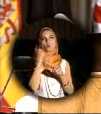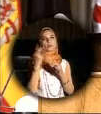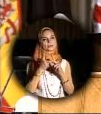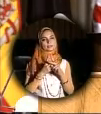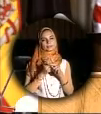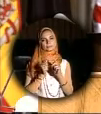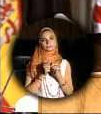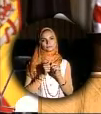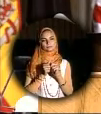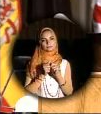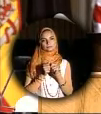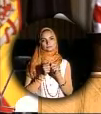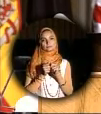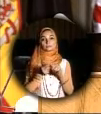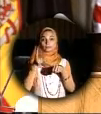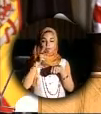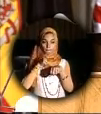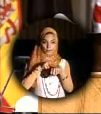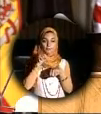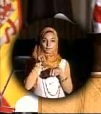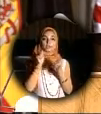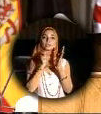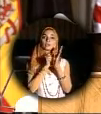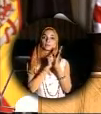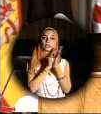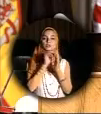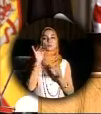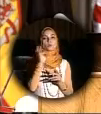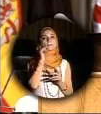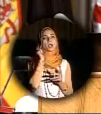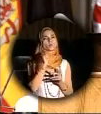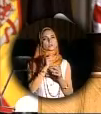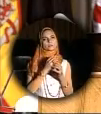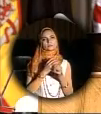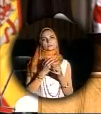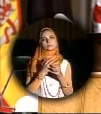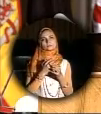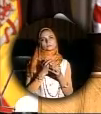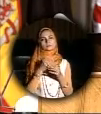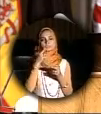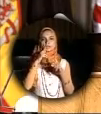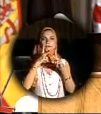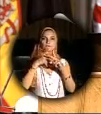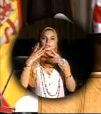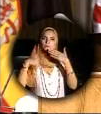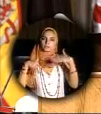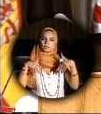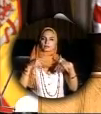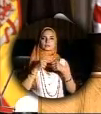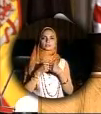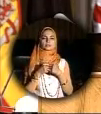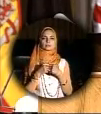home, it's very important to allow the people with disability to get to work and gain their own life